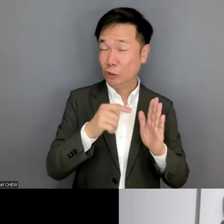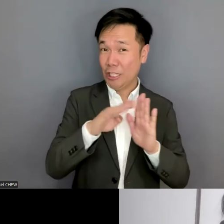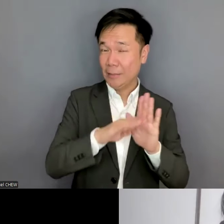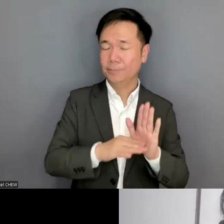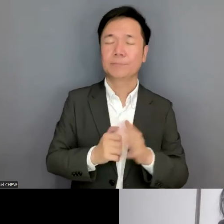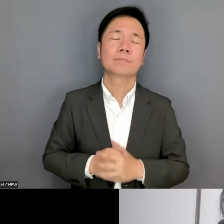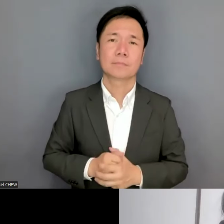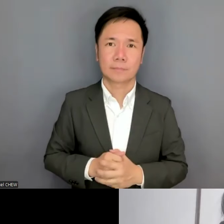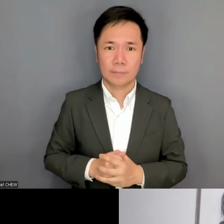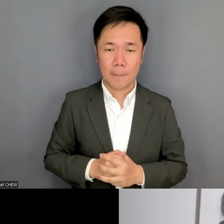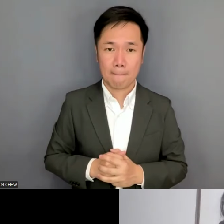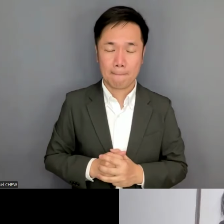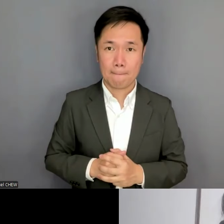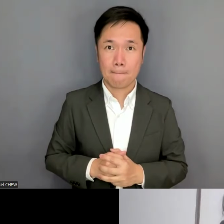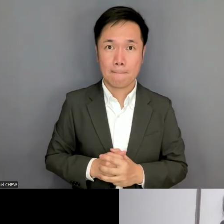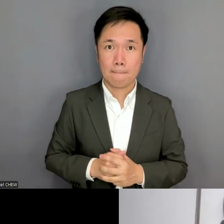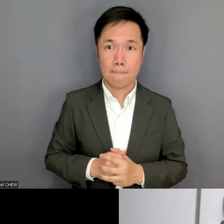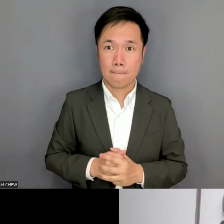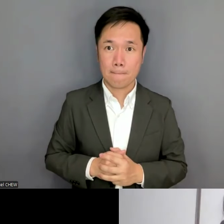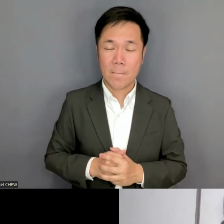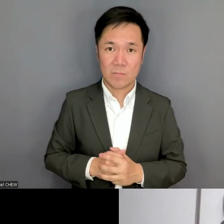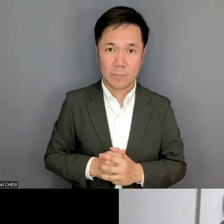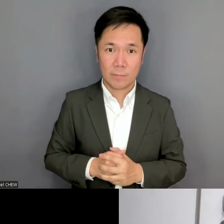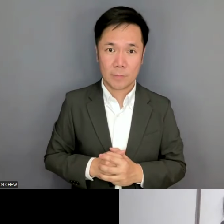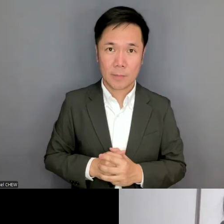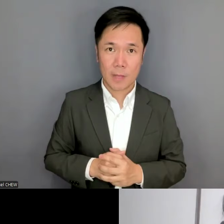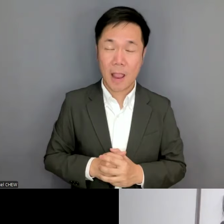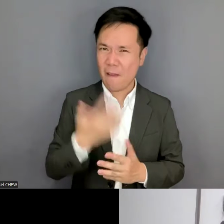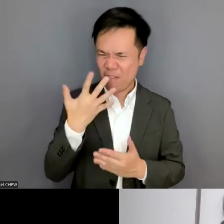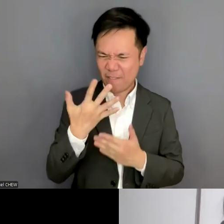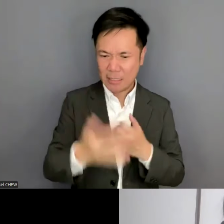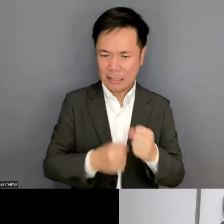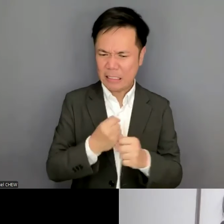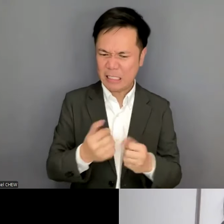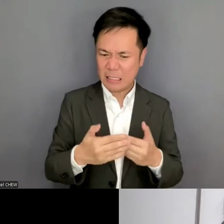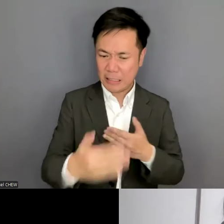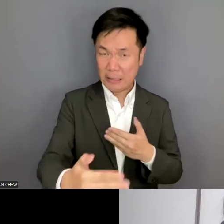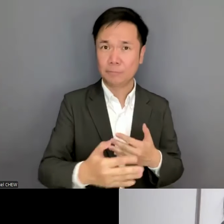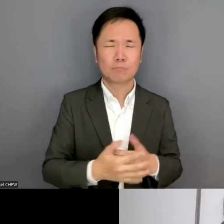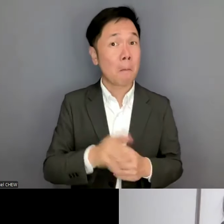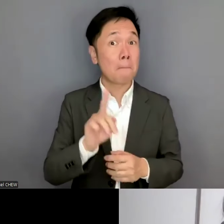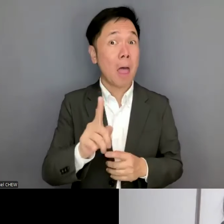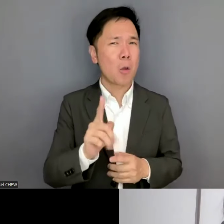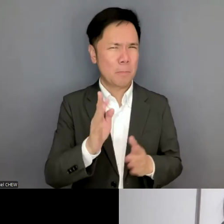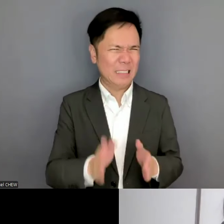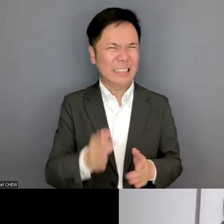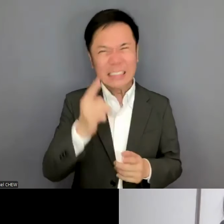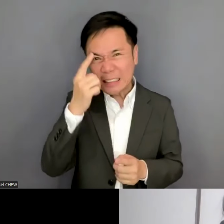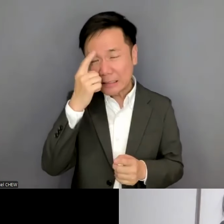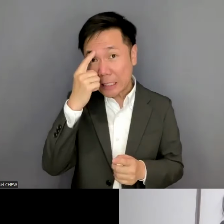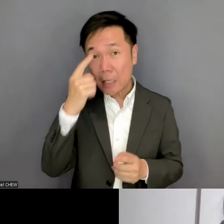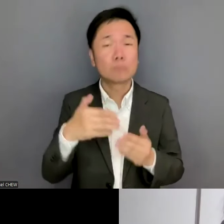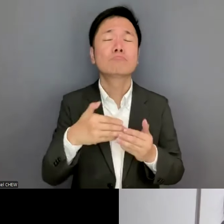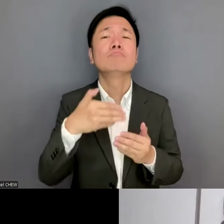in 5 years, but we need to start thinking about what we will have after that. It